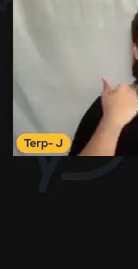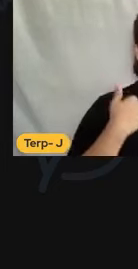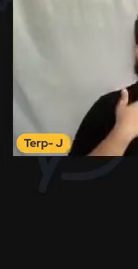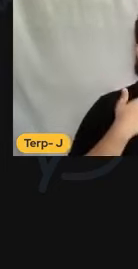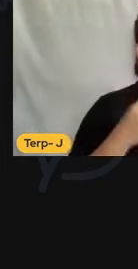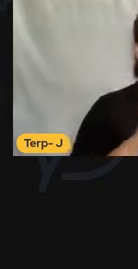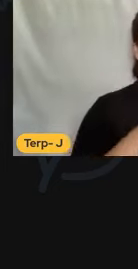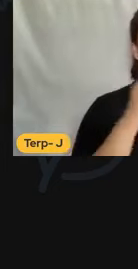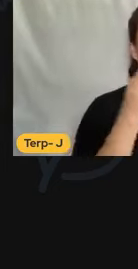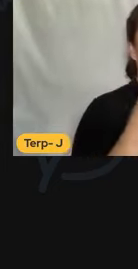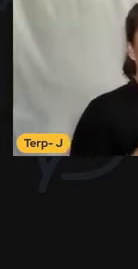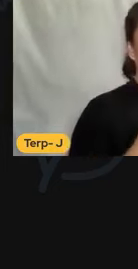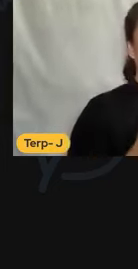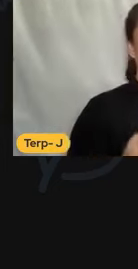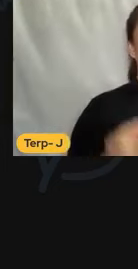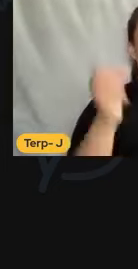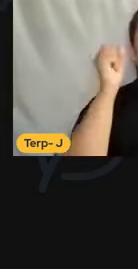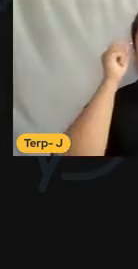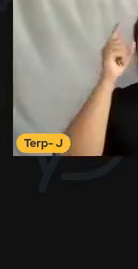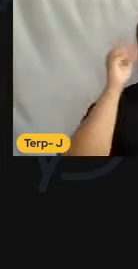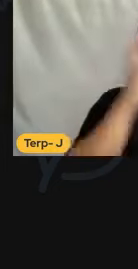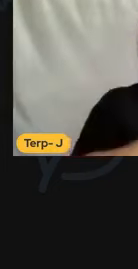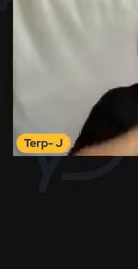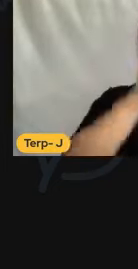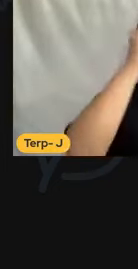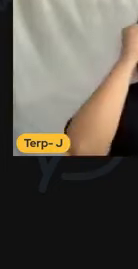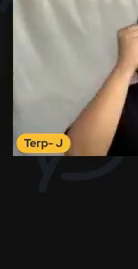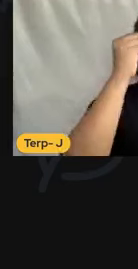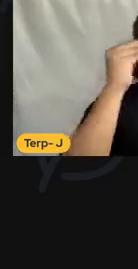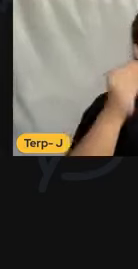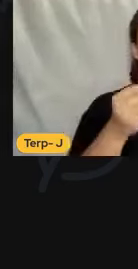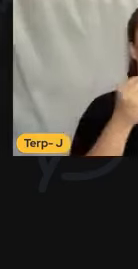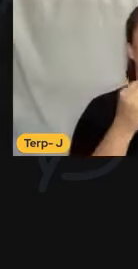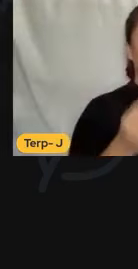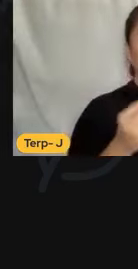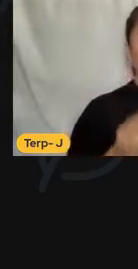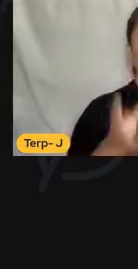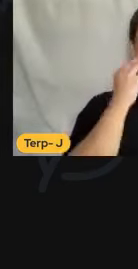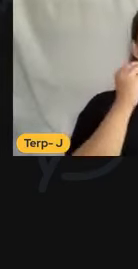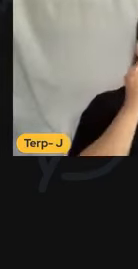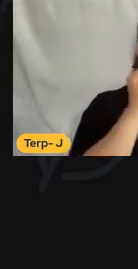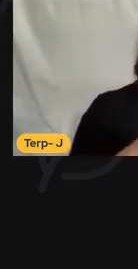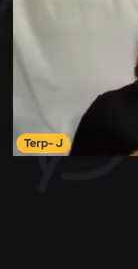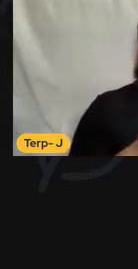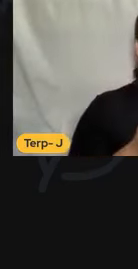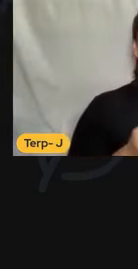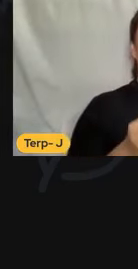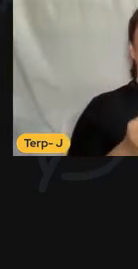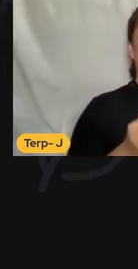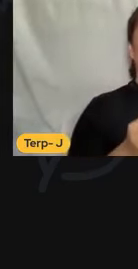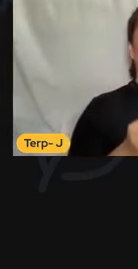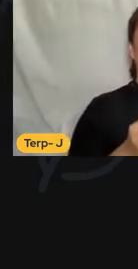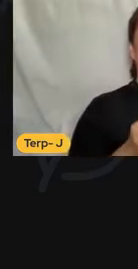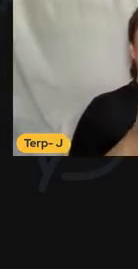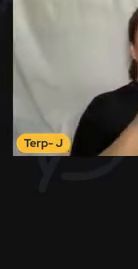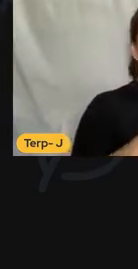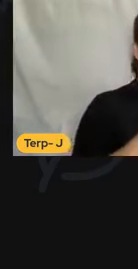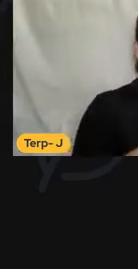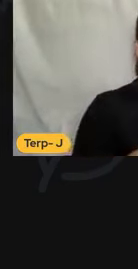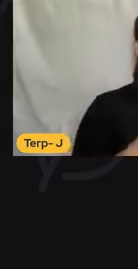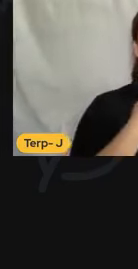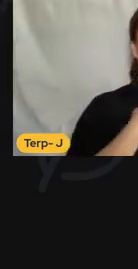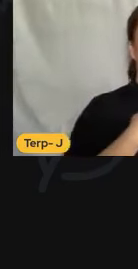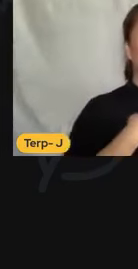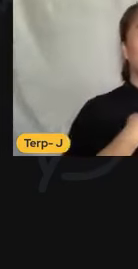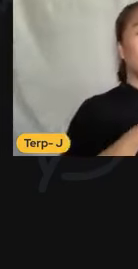get to learn more about what they're experiencing or what they may have possibly gone through. And with that, it makes me more